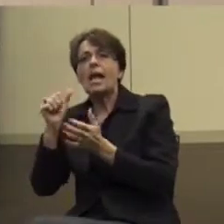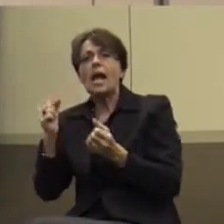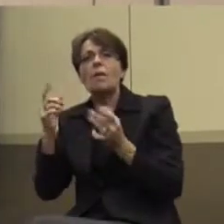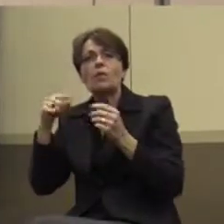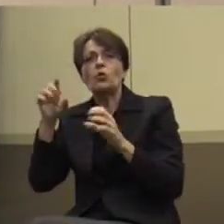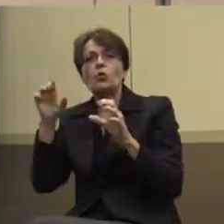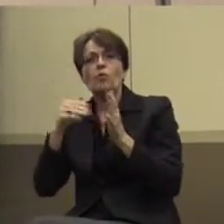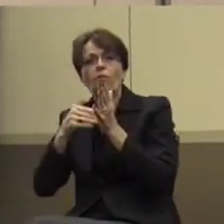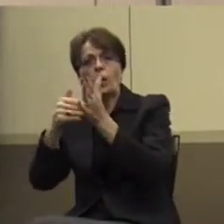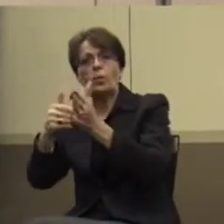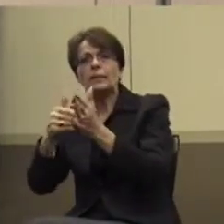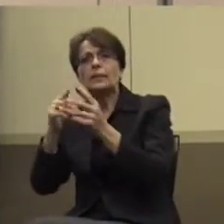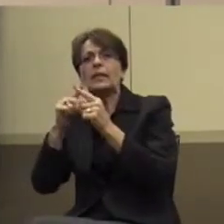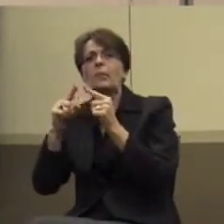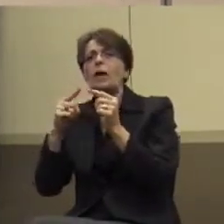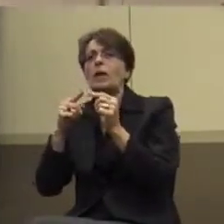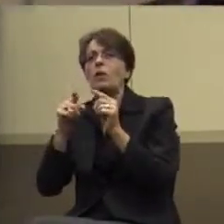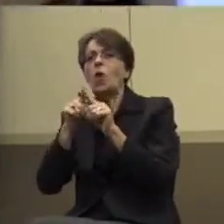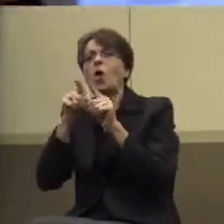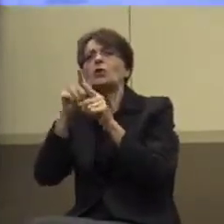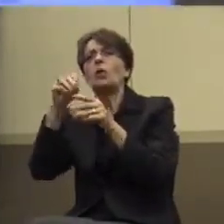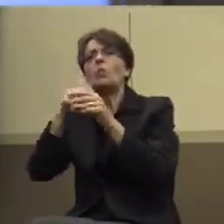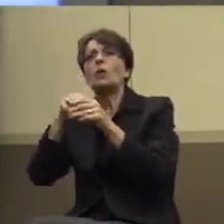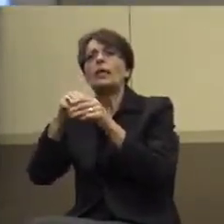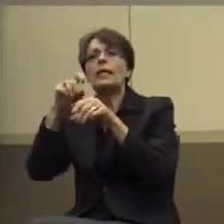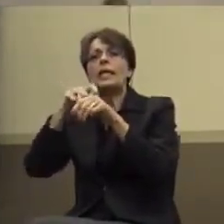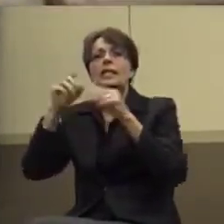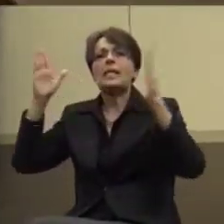frame for rate data?